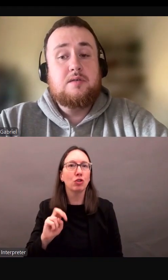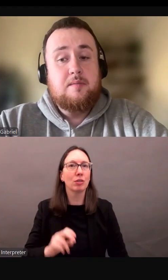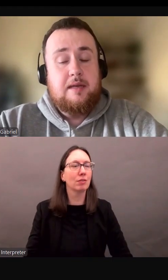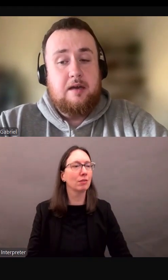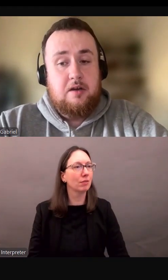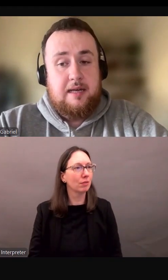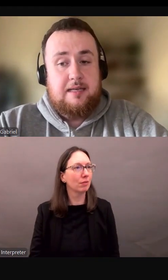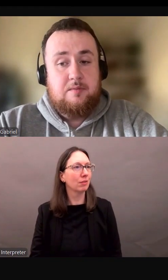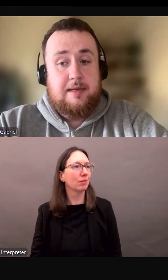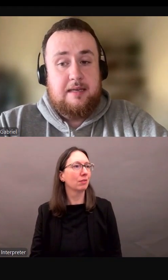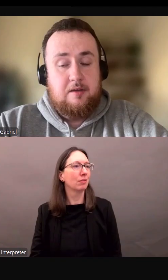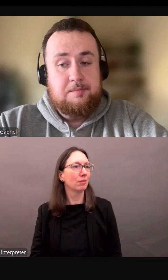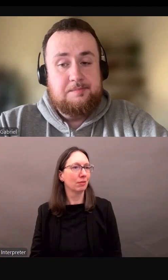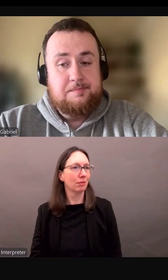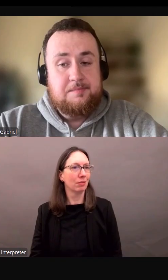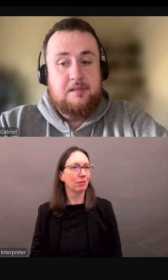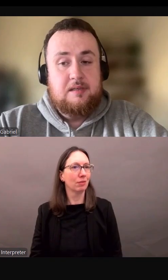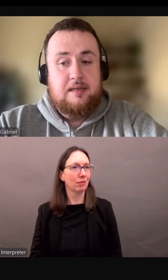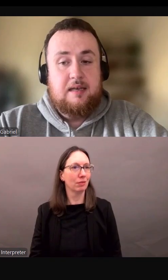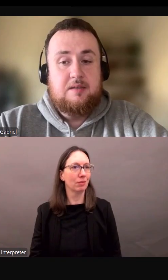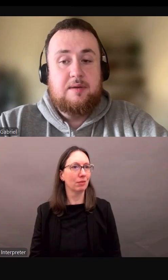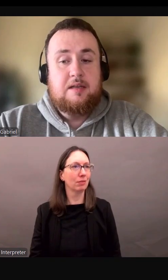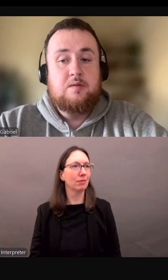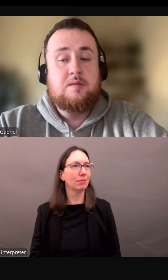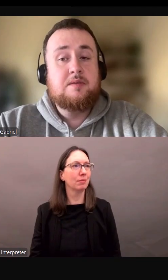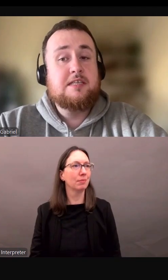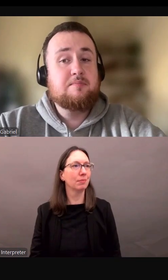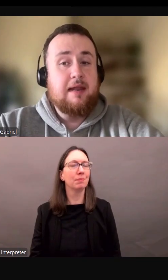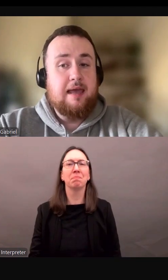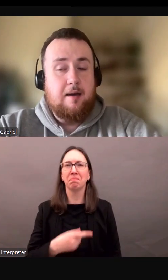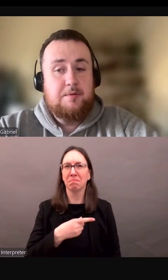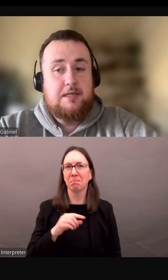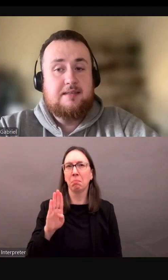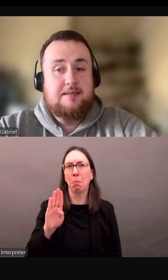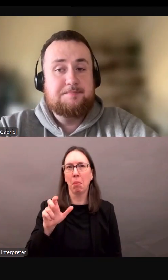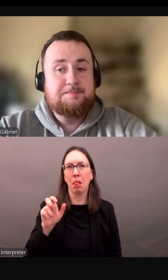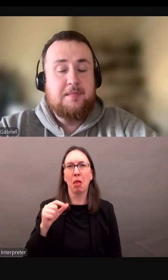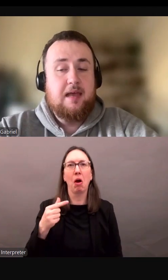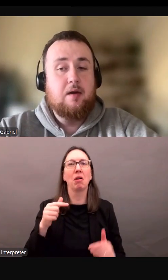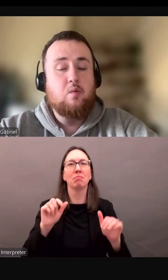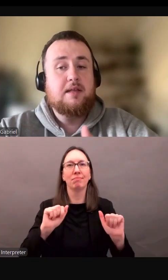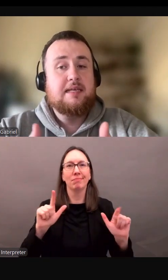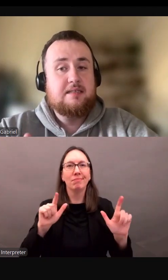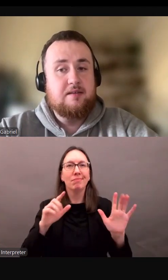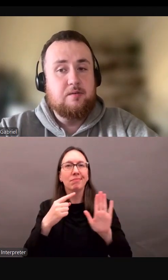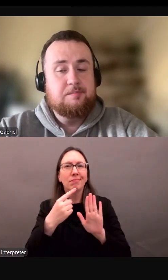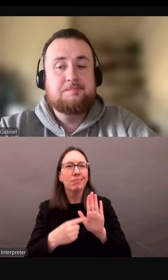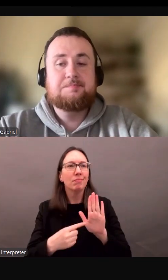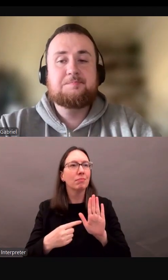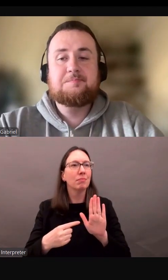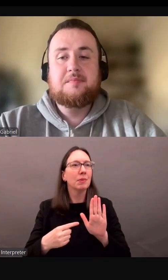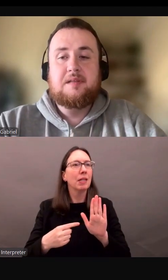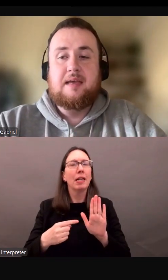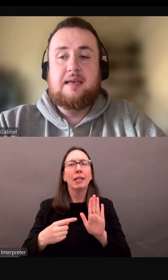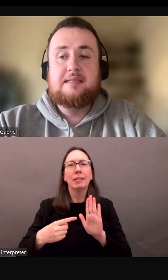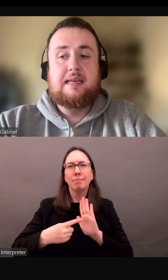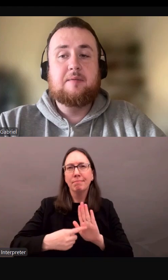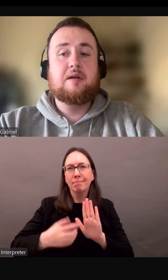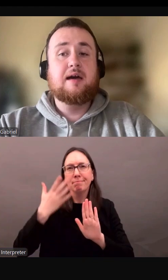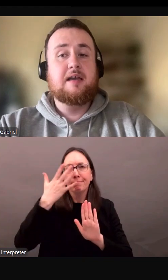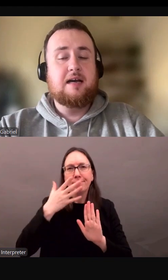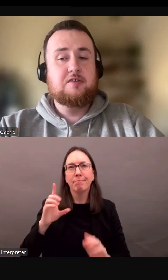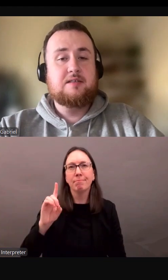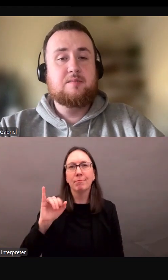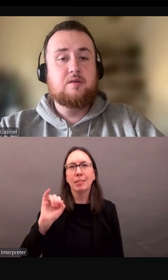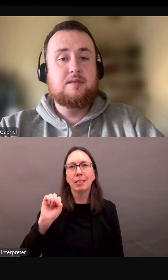So some of the other things we can do is we can do some display options. And what these do is they enable